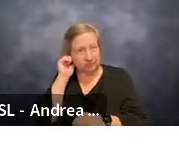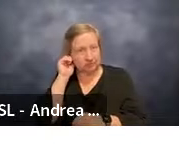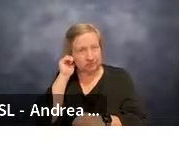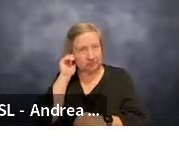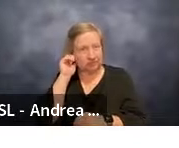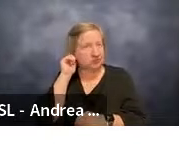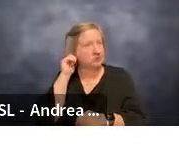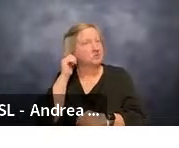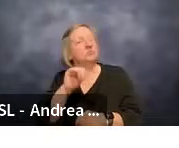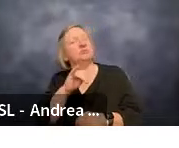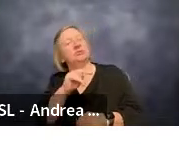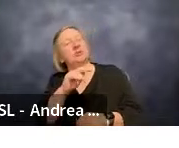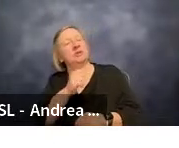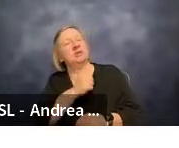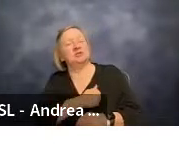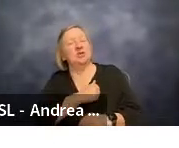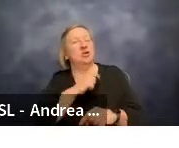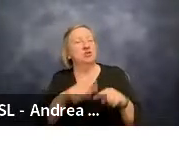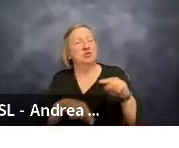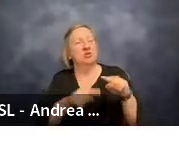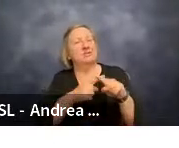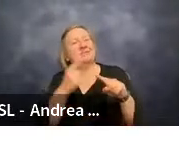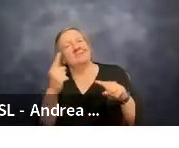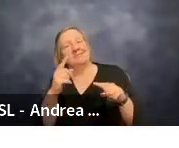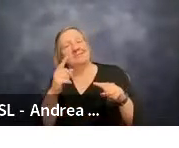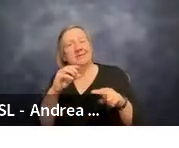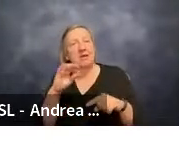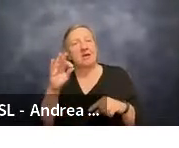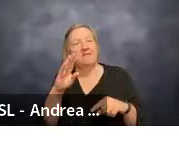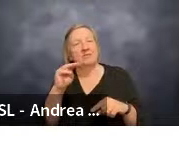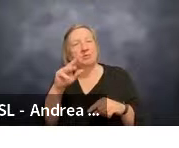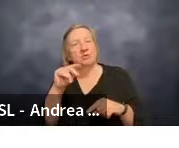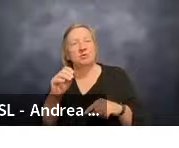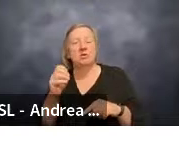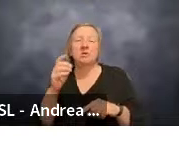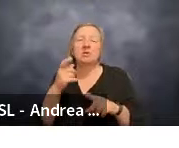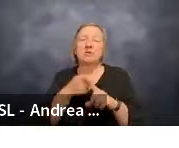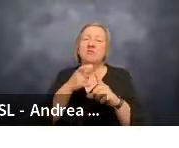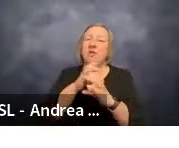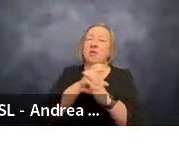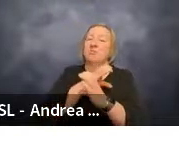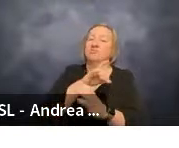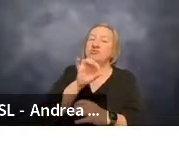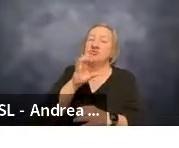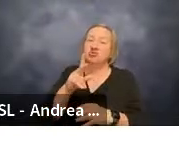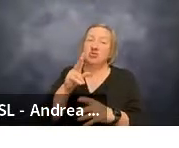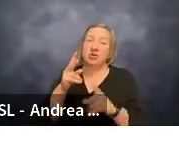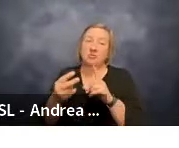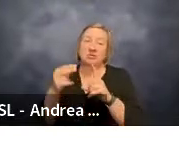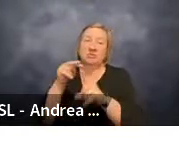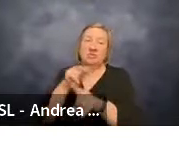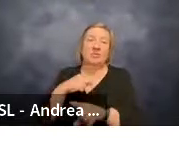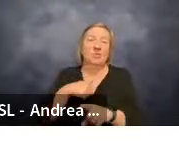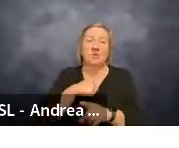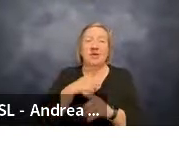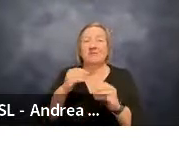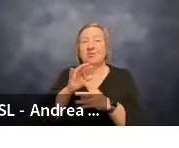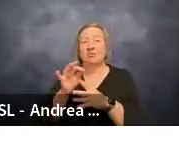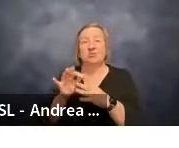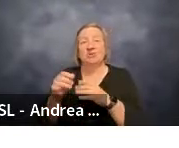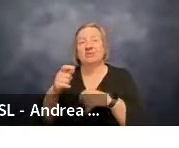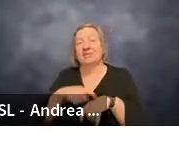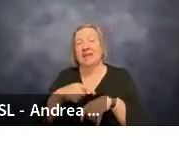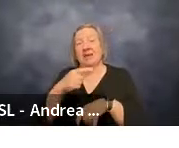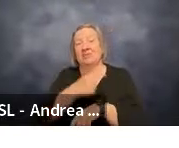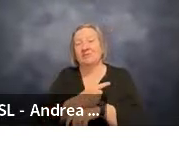Sorry, couldn't get off mute. I would say that from the trucking perspective, that we don't have a choice on time of day.